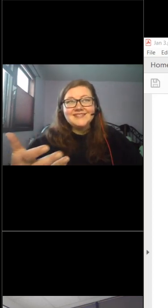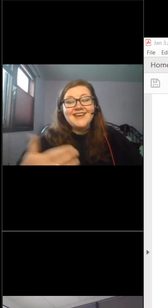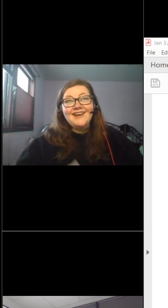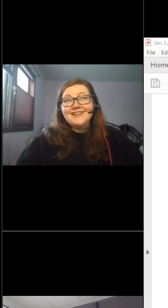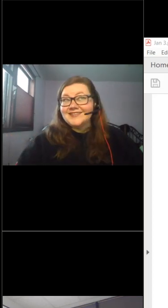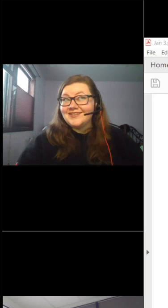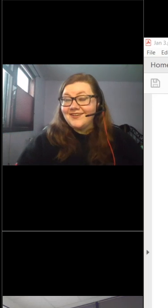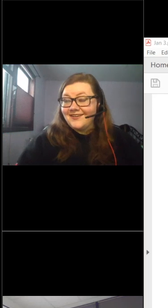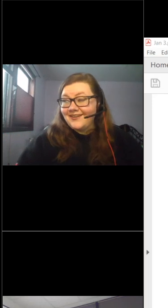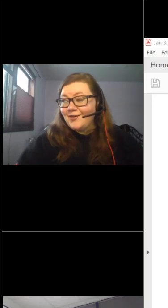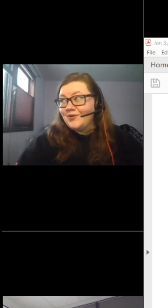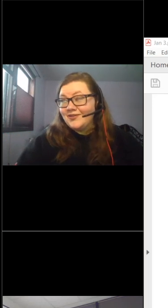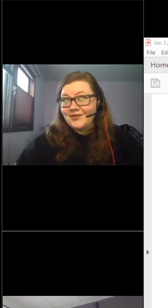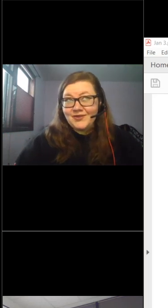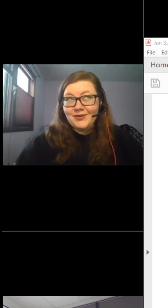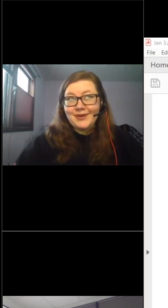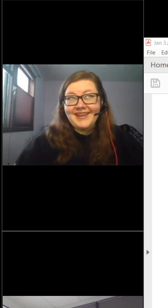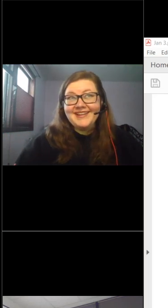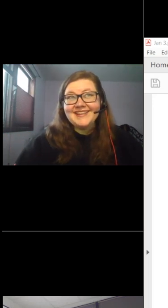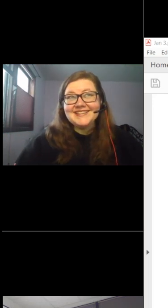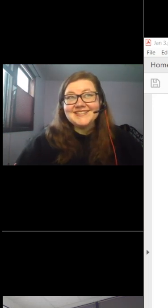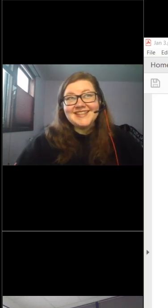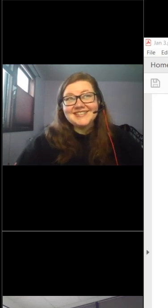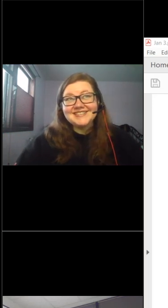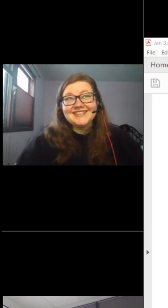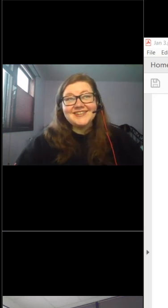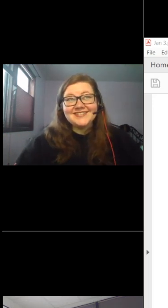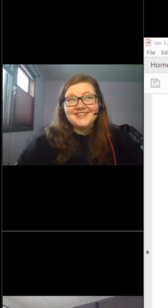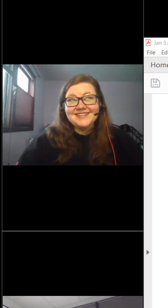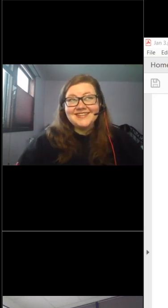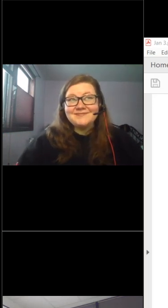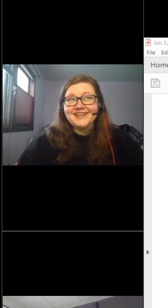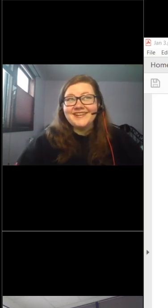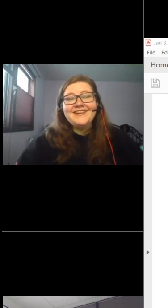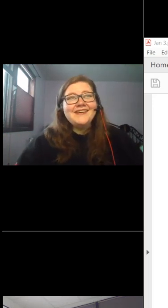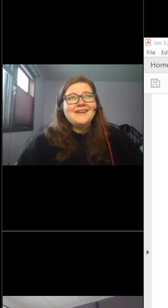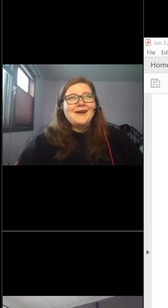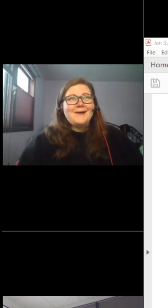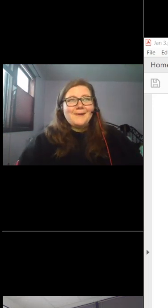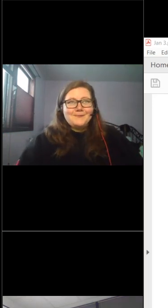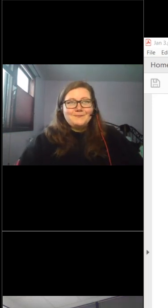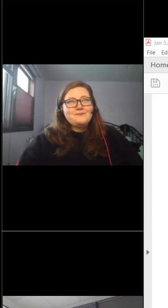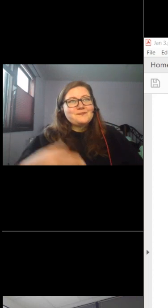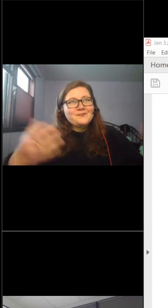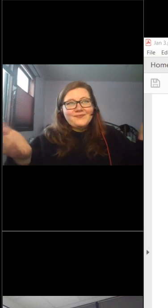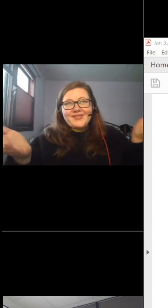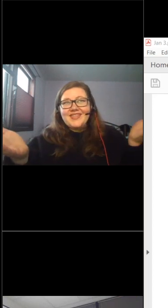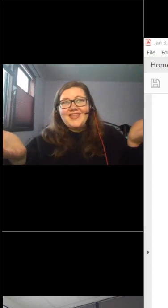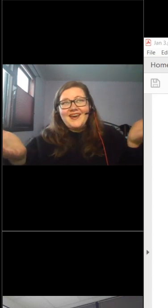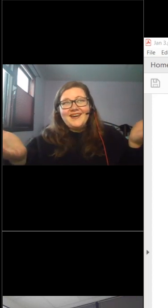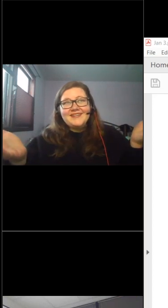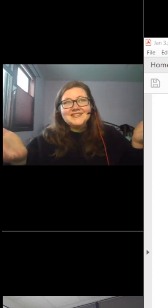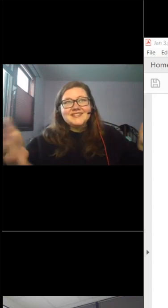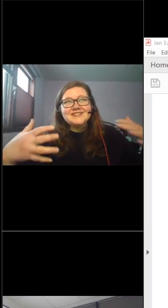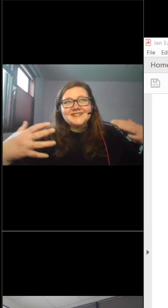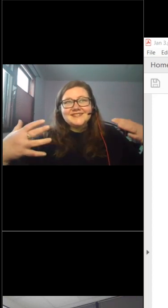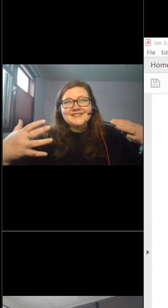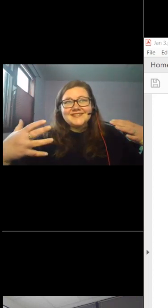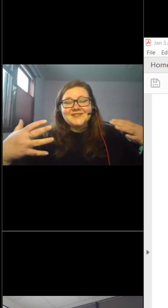meetings. There are a couple of you in this session that are on the committee, um,